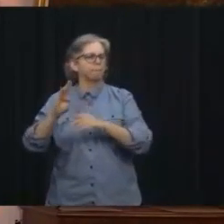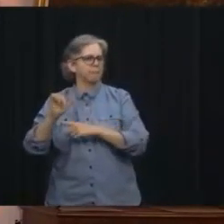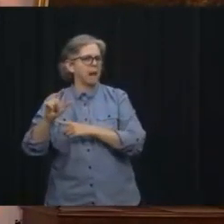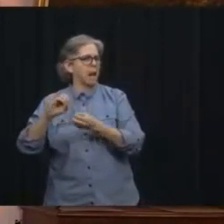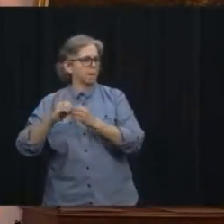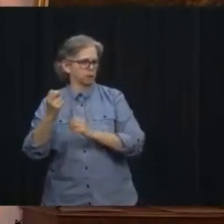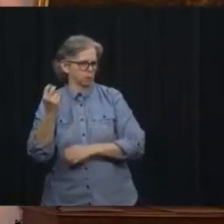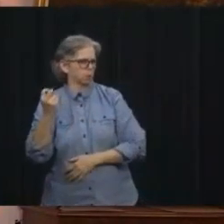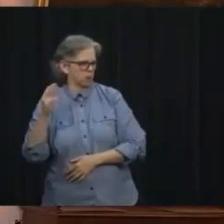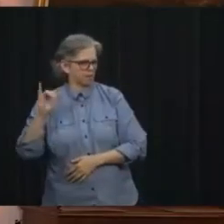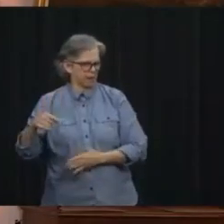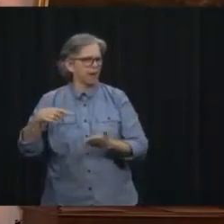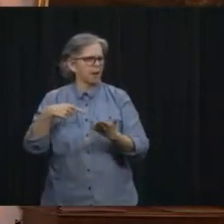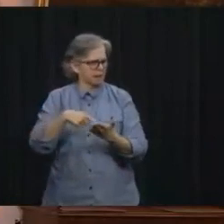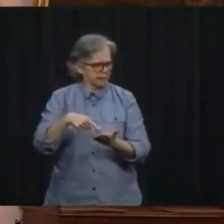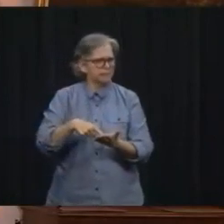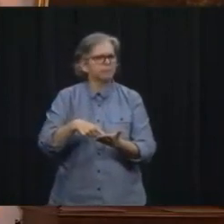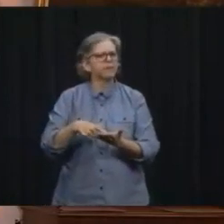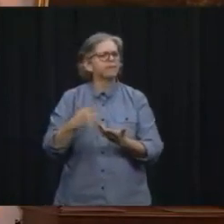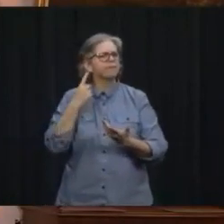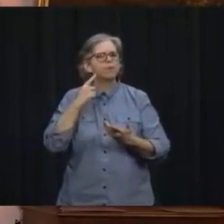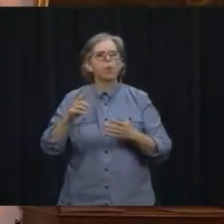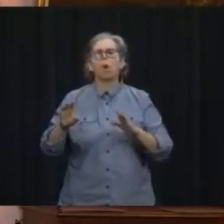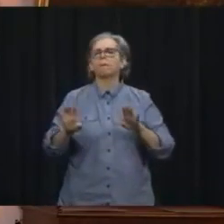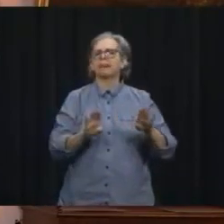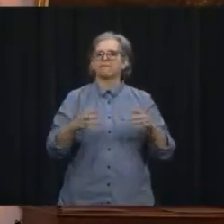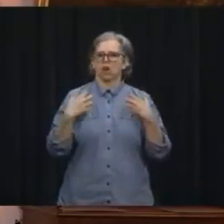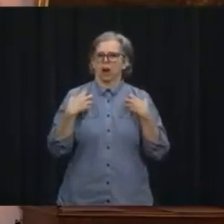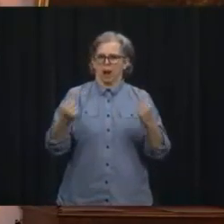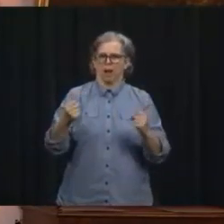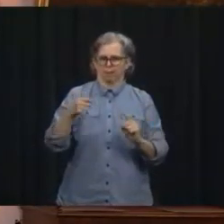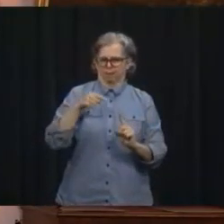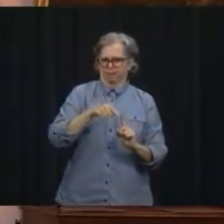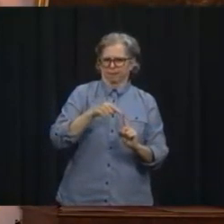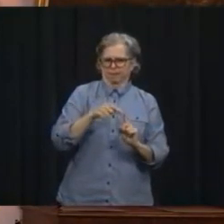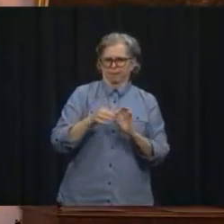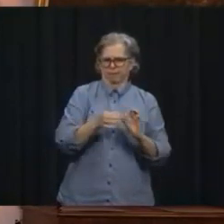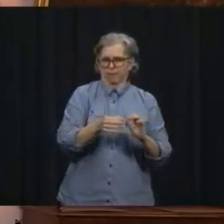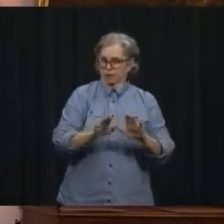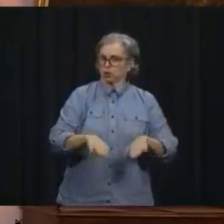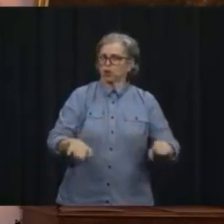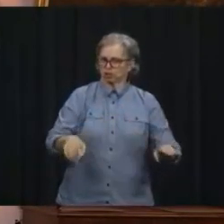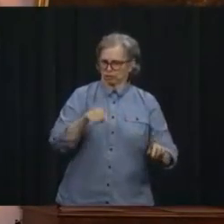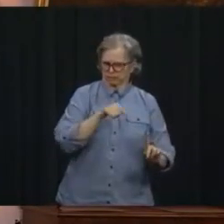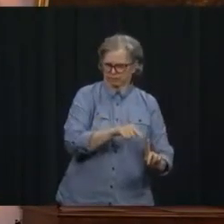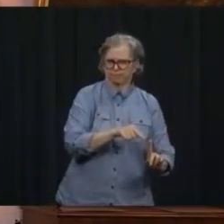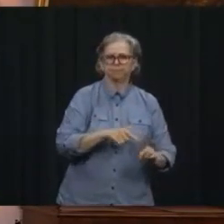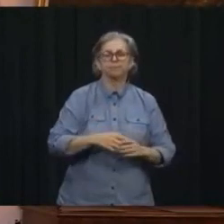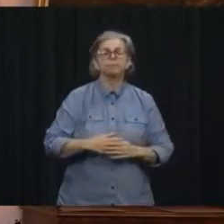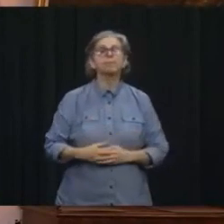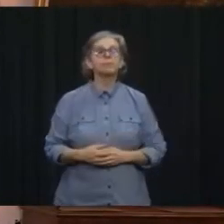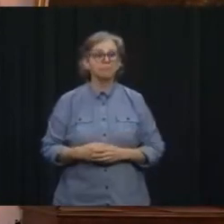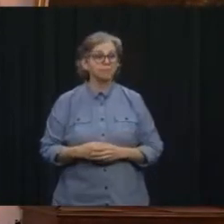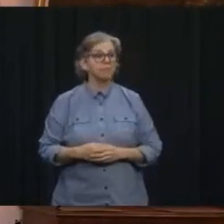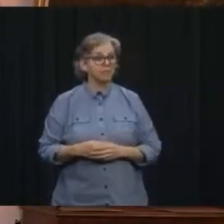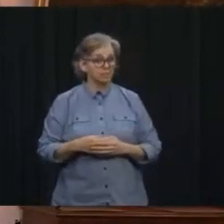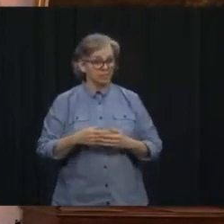Network stakeholder group. And during the coronavirus